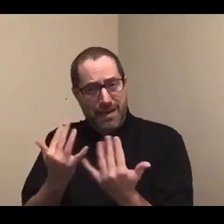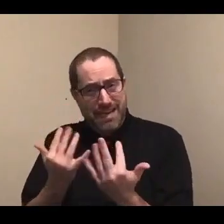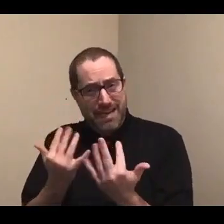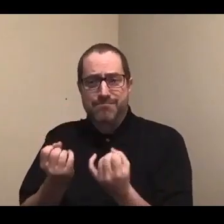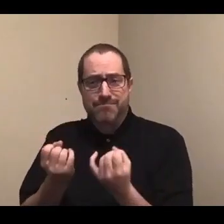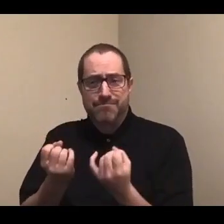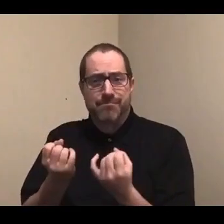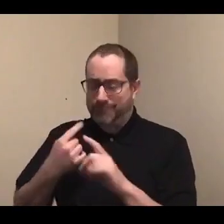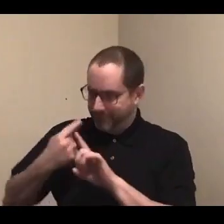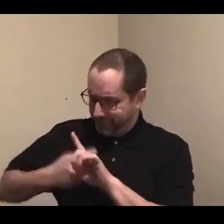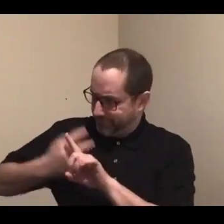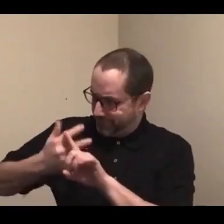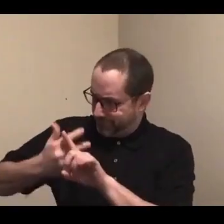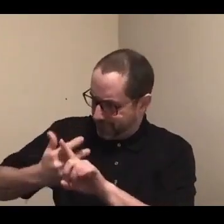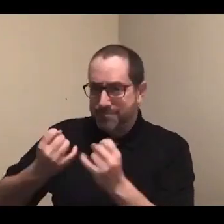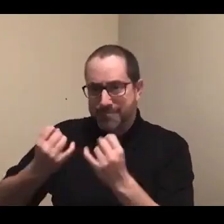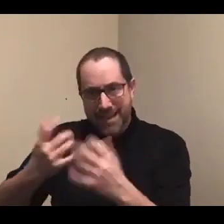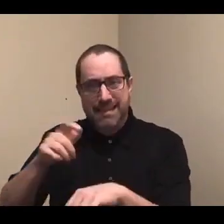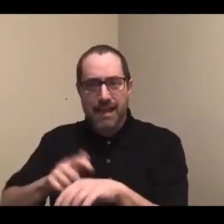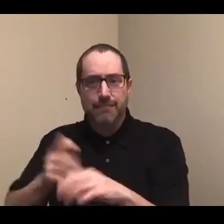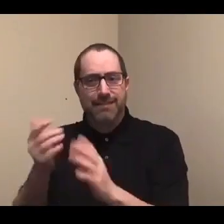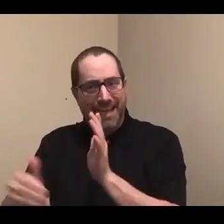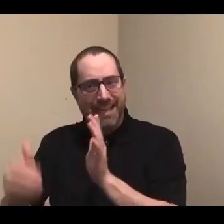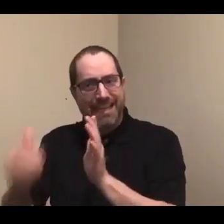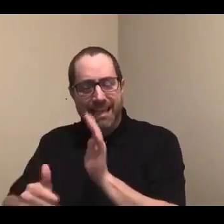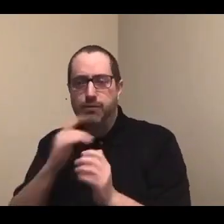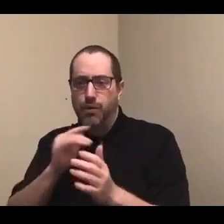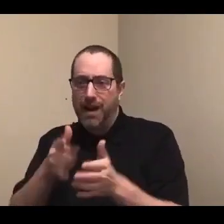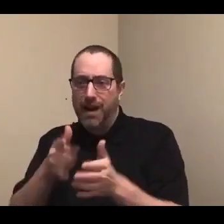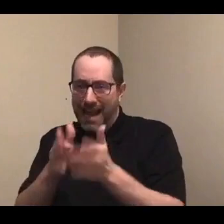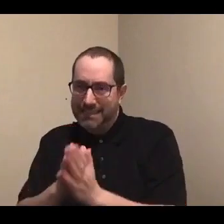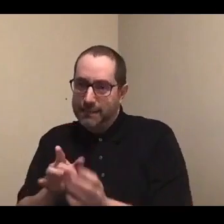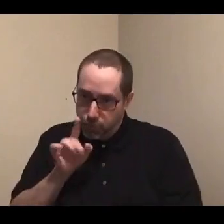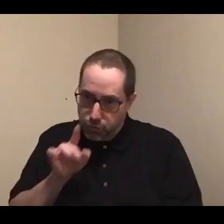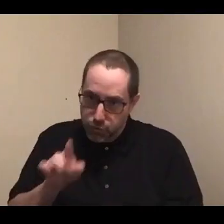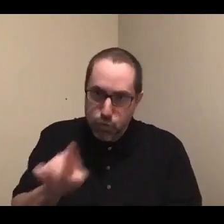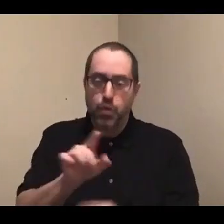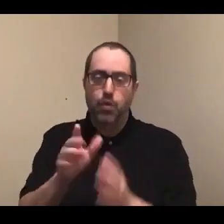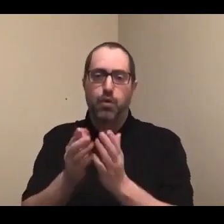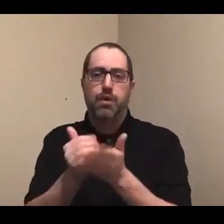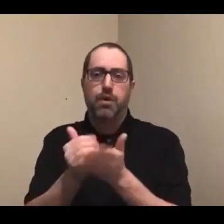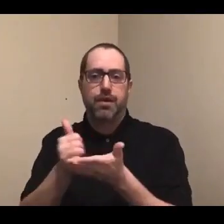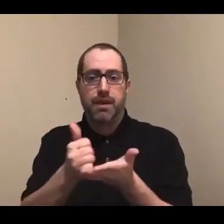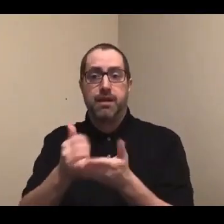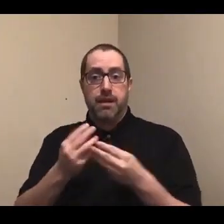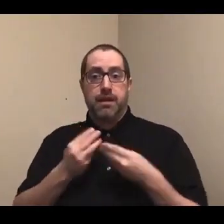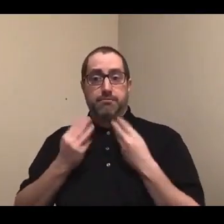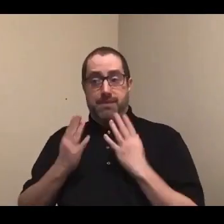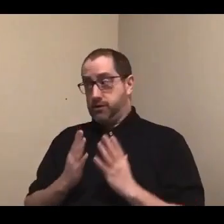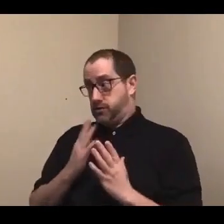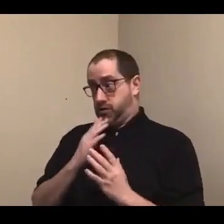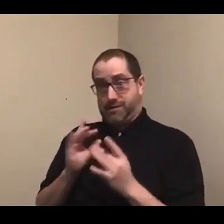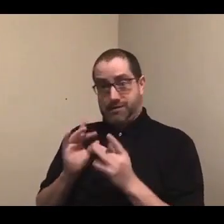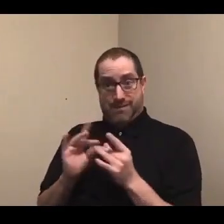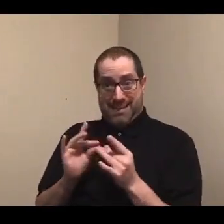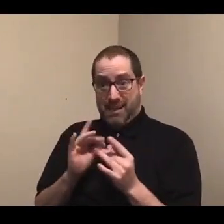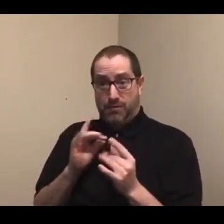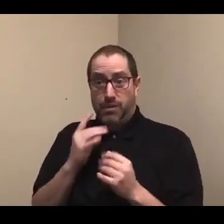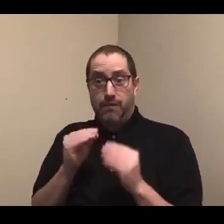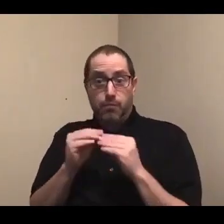past, the help of the public through this new process of booking vaccinations. As the Minister has highlighted, we will be able to roll out our vaccines